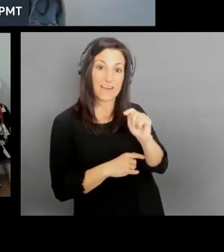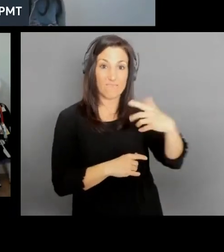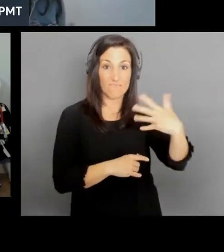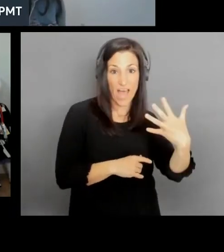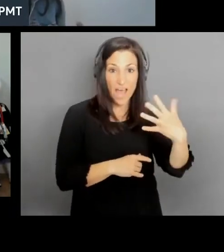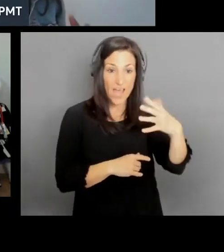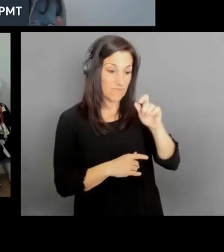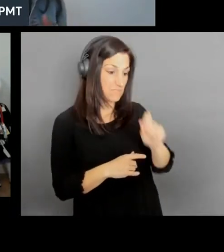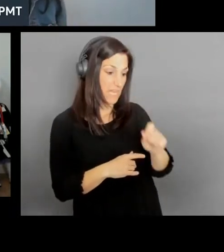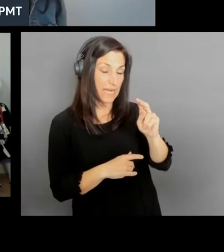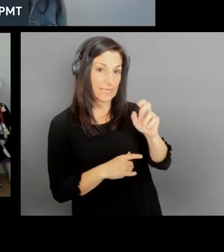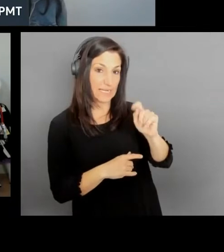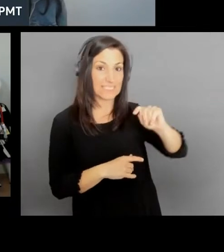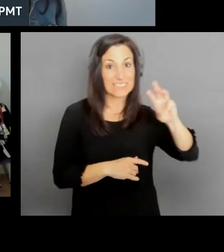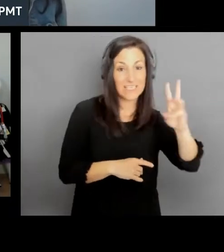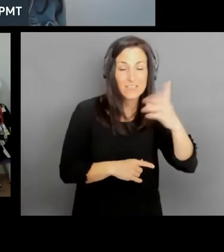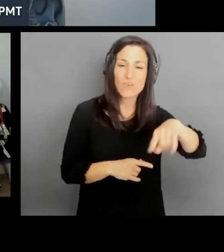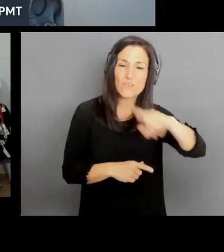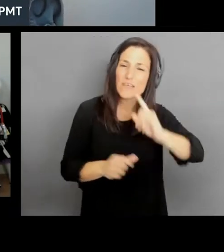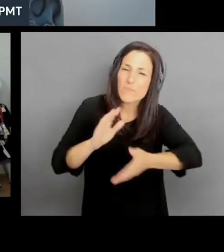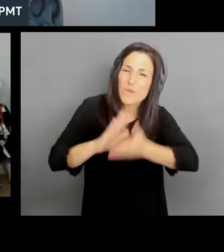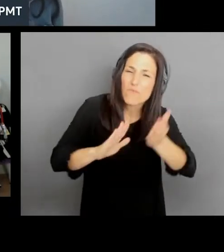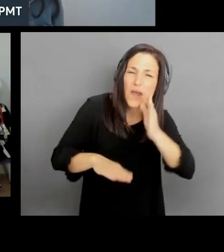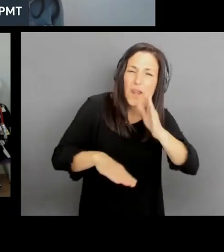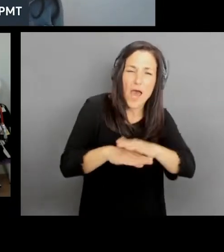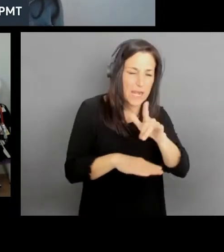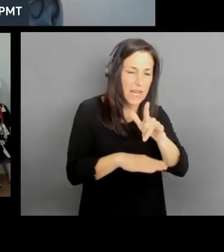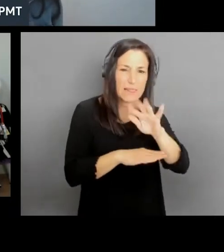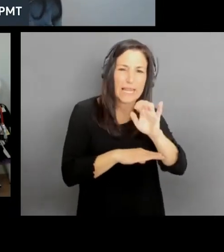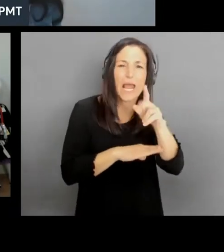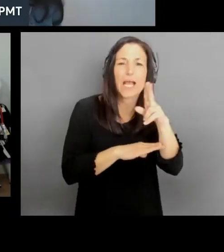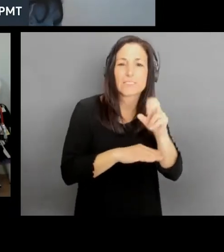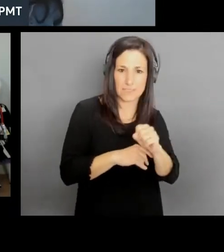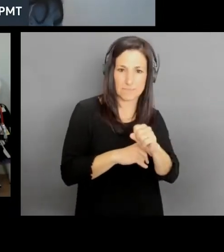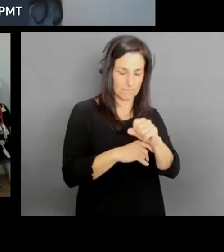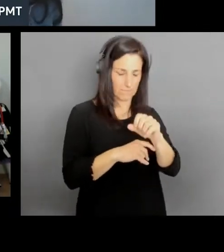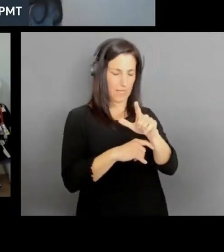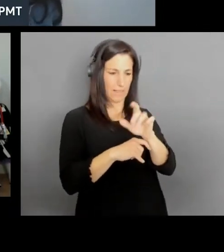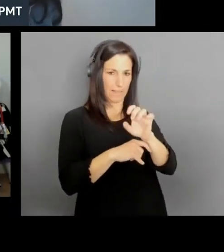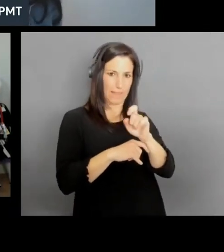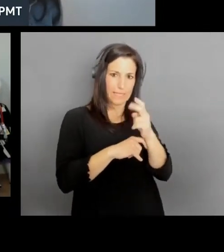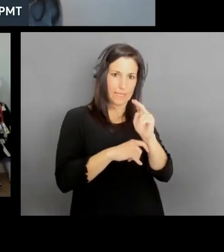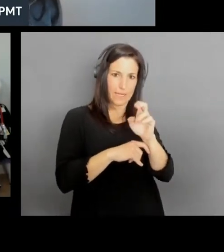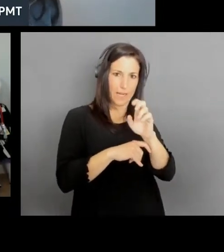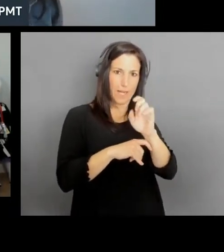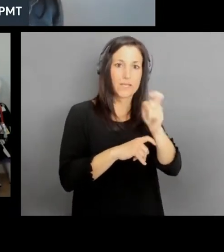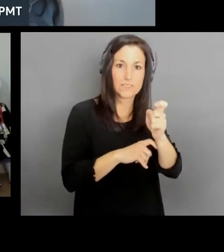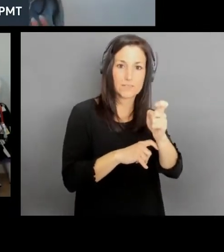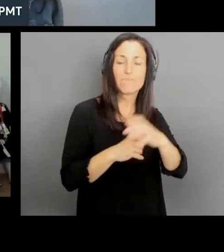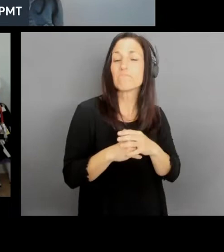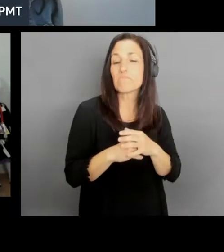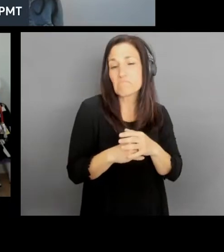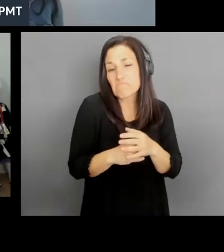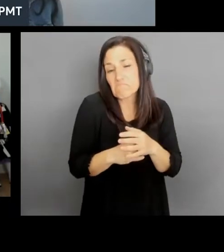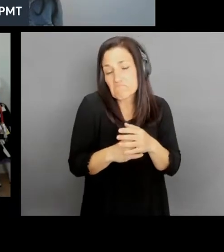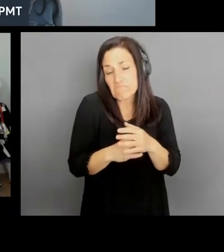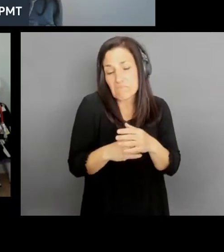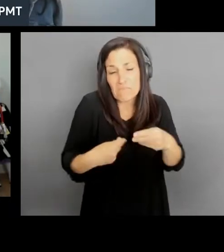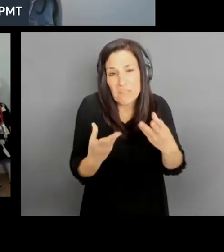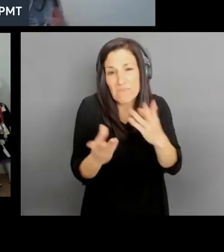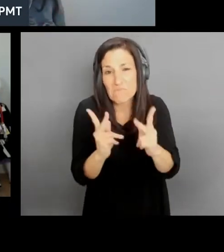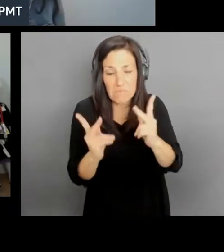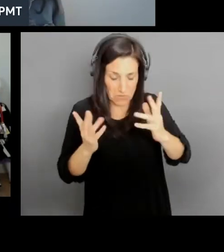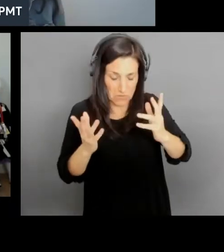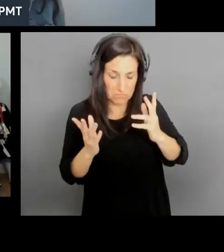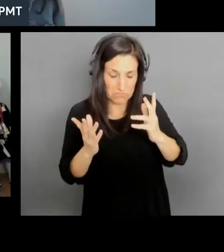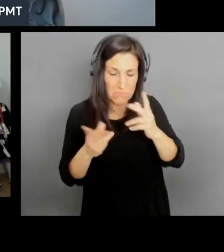license freedom, run on Linux, and give them the option to do so. Some customers choose to run on Linux, some customers choose to remain on Windows, but